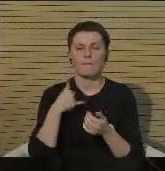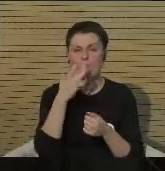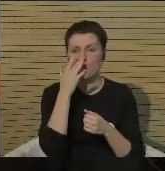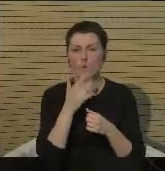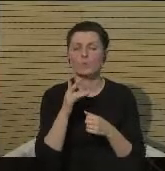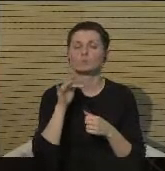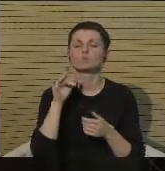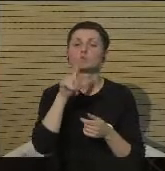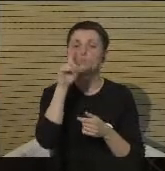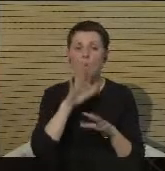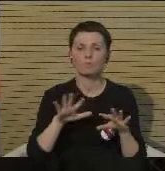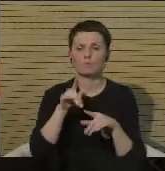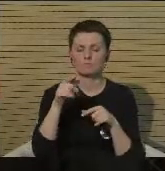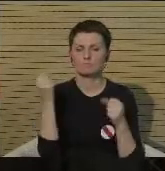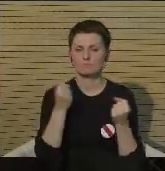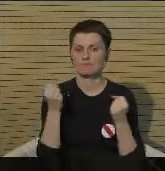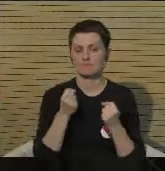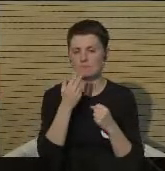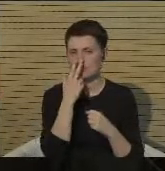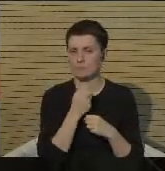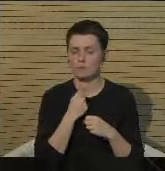To feel the emotion that